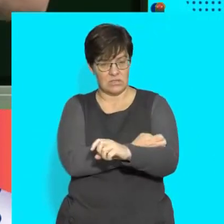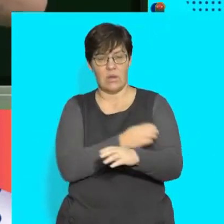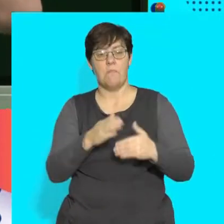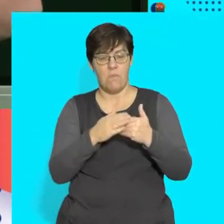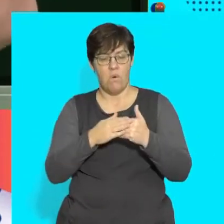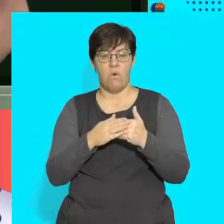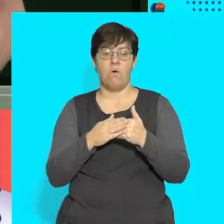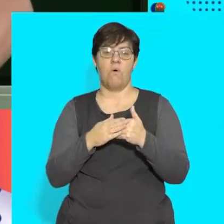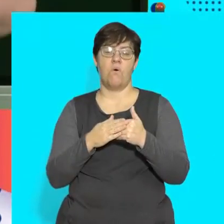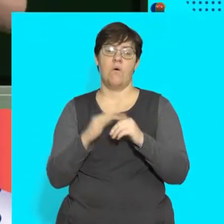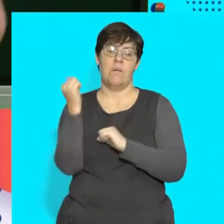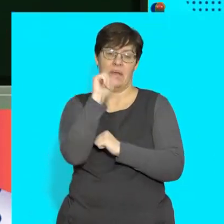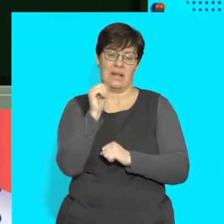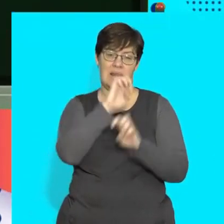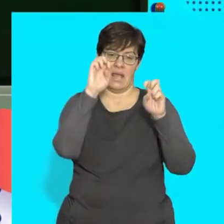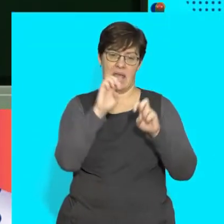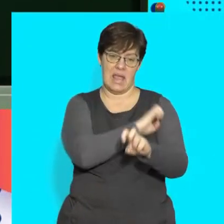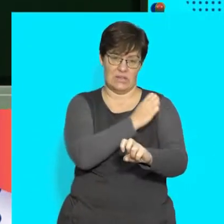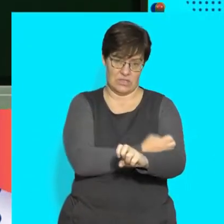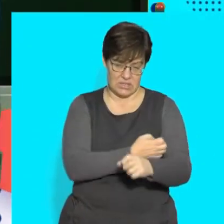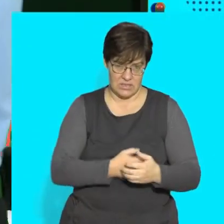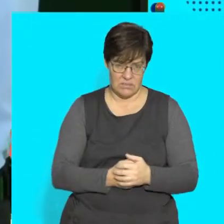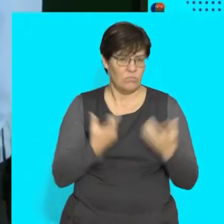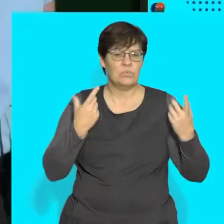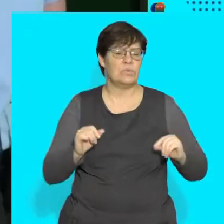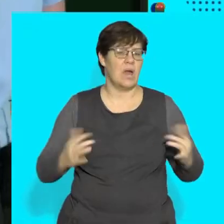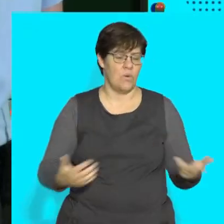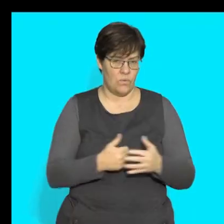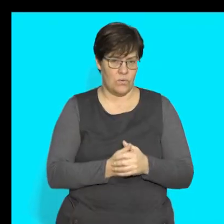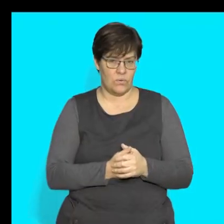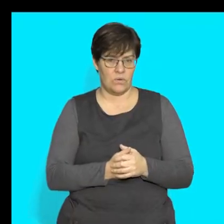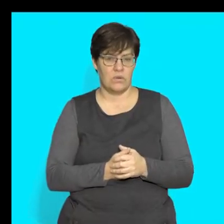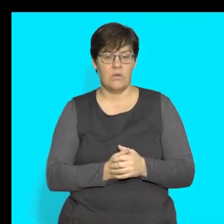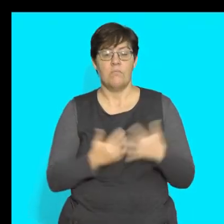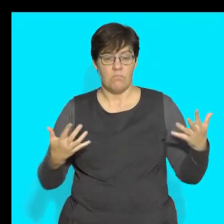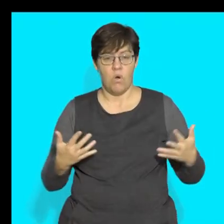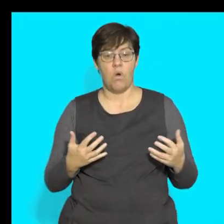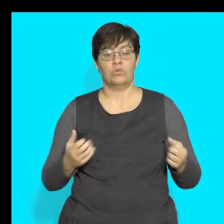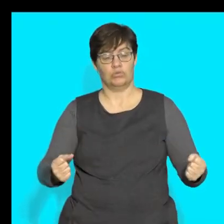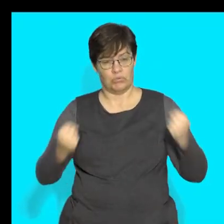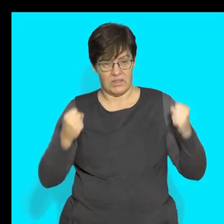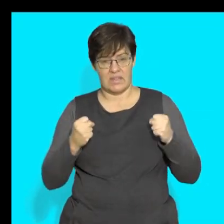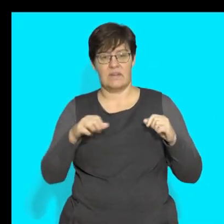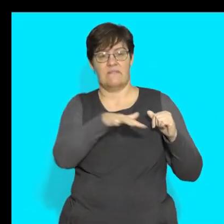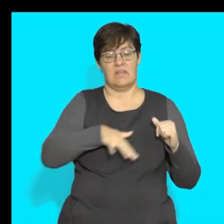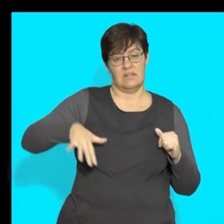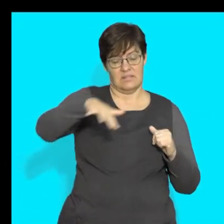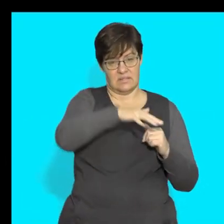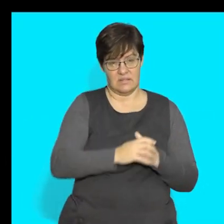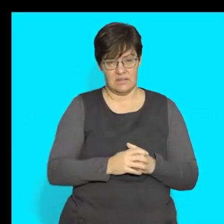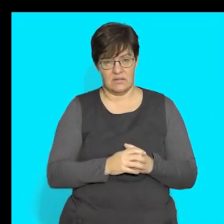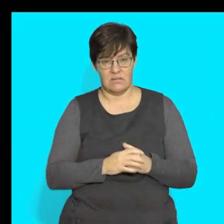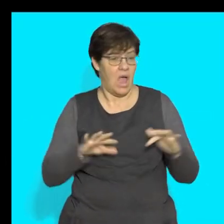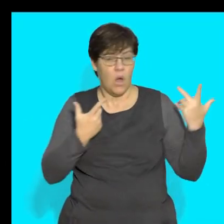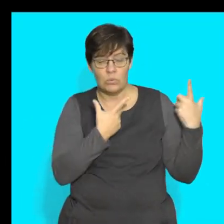electrical energy into more mechanical energy. And so what are the ways of doing it? The one way is to strengthen the magnetic